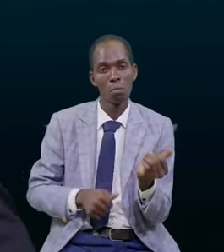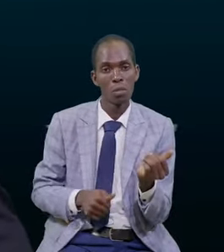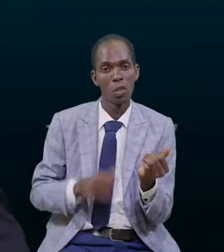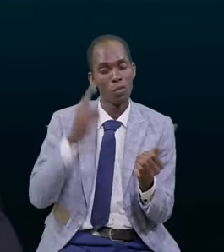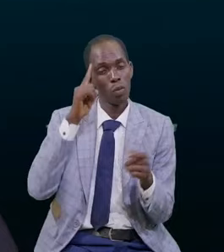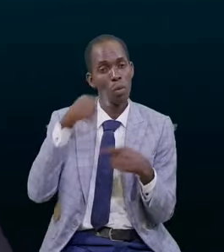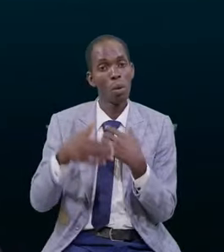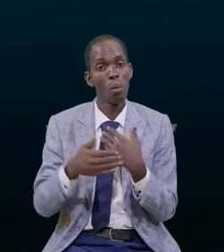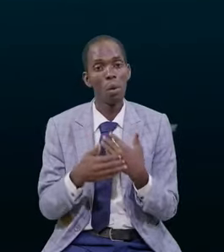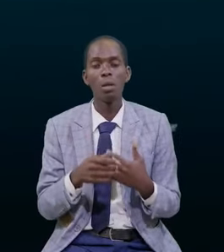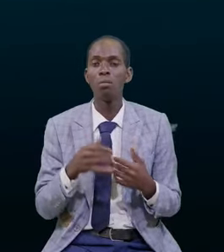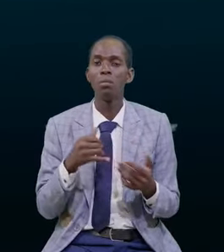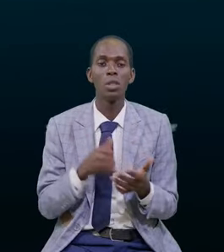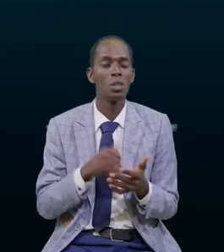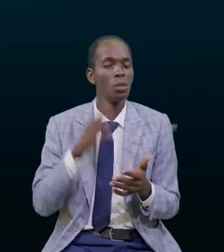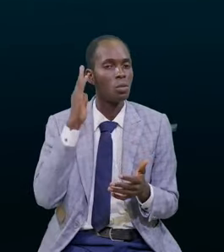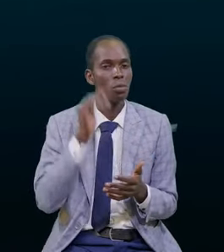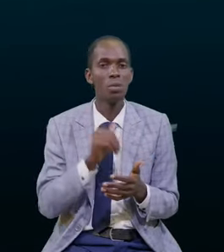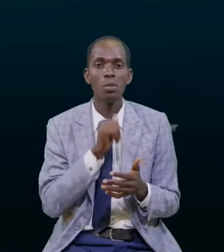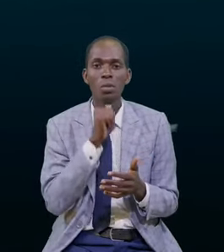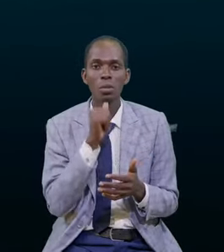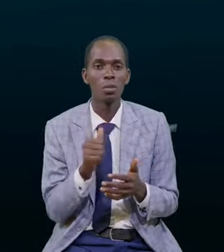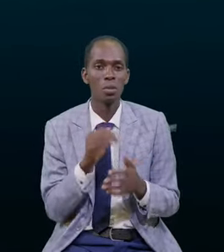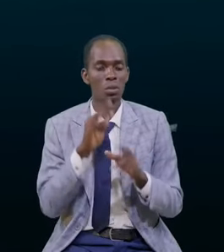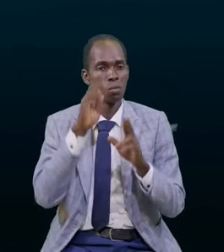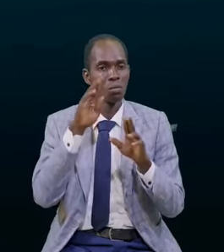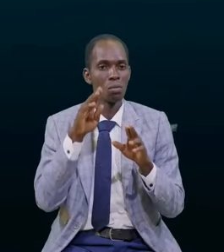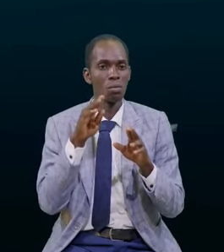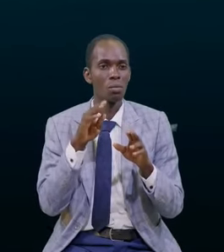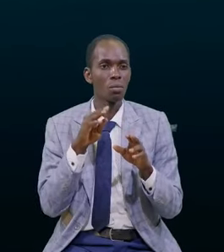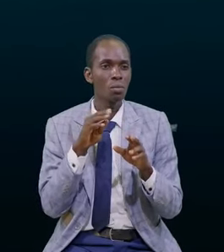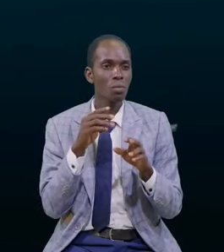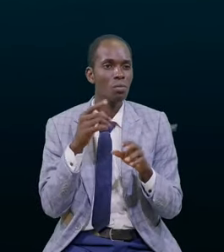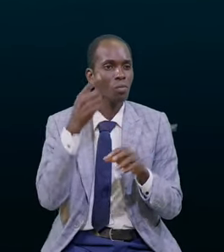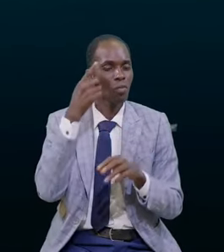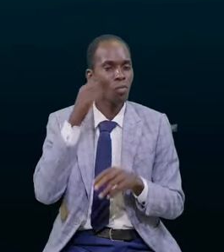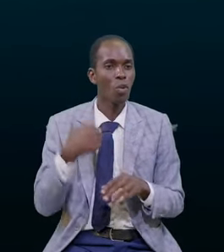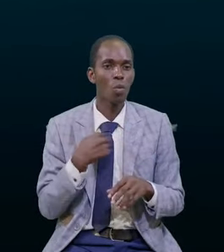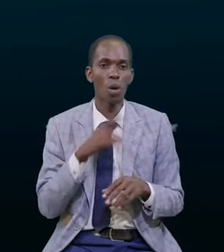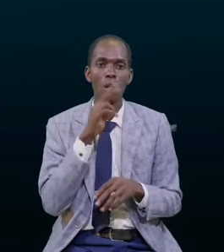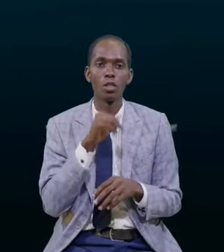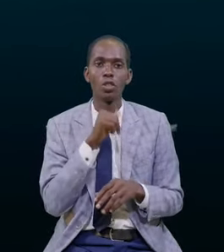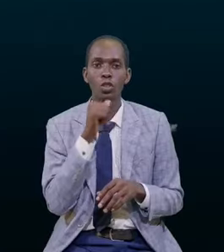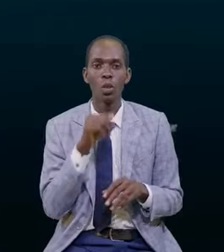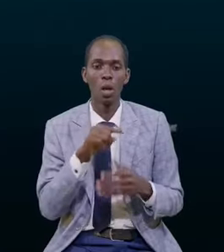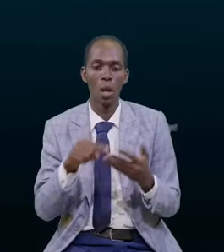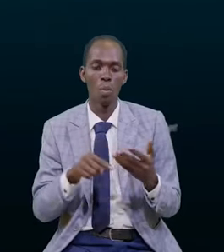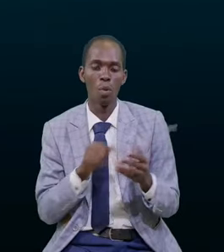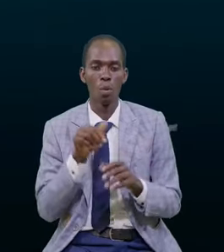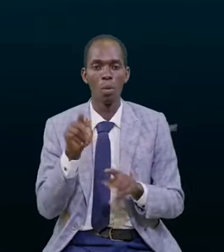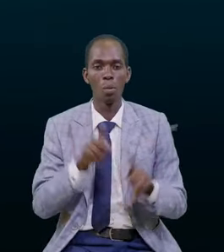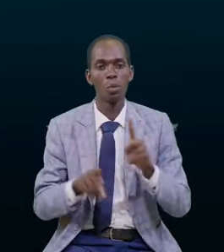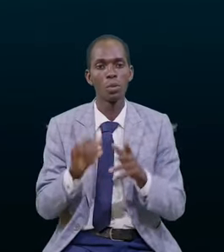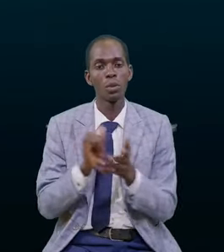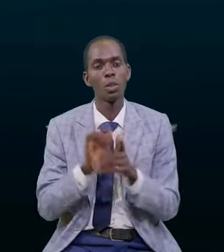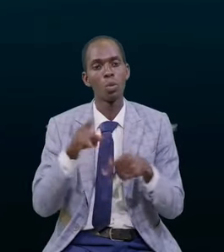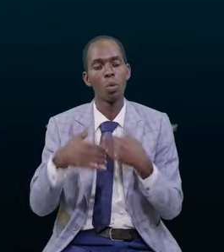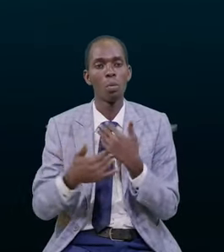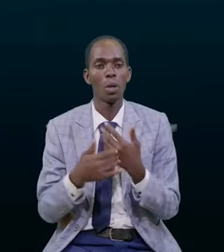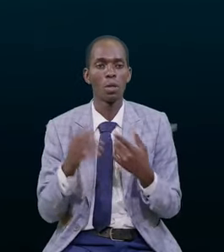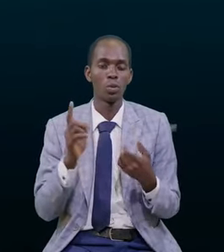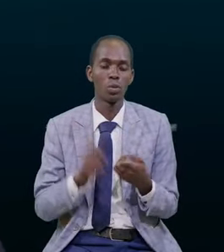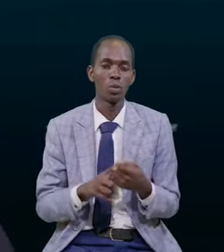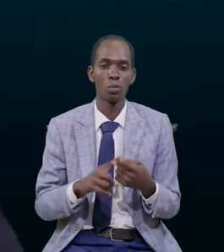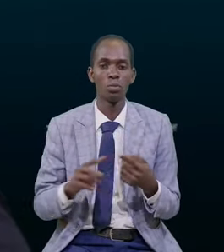shall have no pleasure in him in verse 39 but we are not of them who draw back onto pedition do you understand one thing